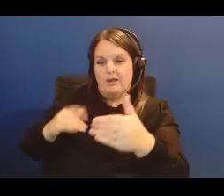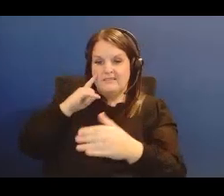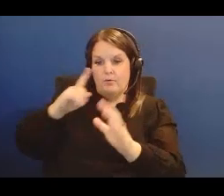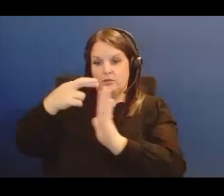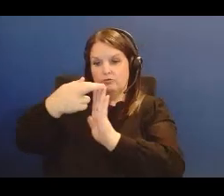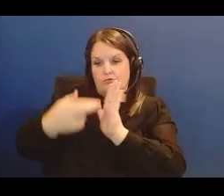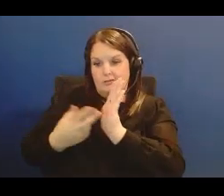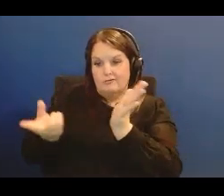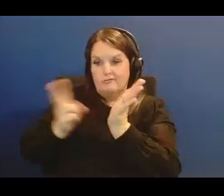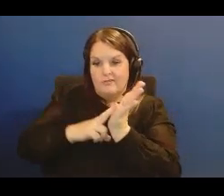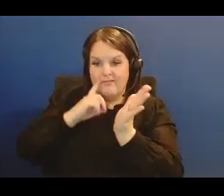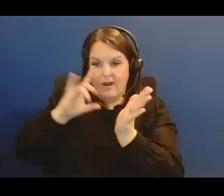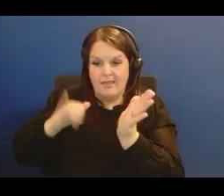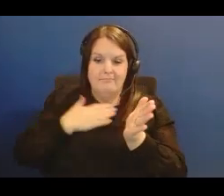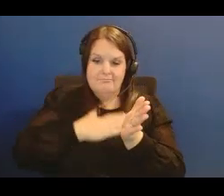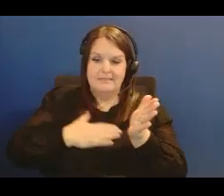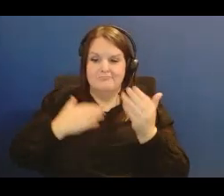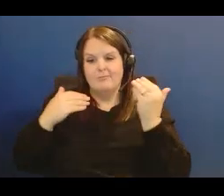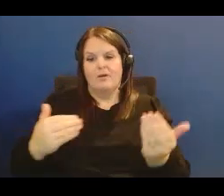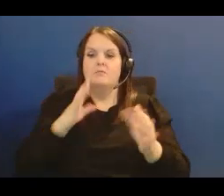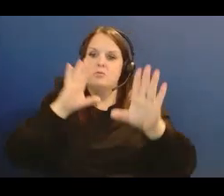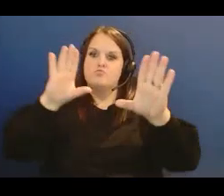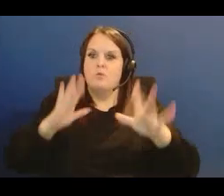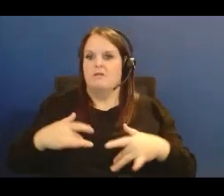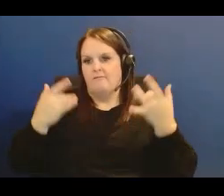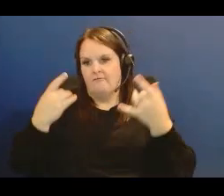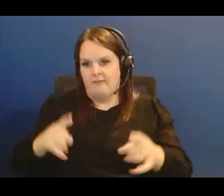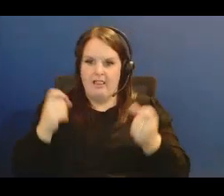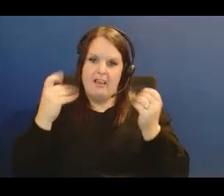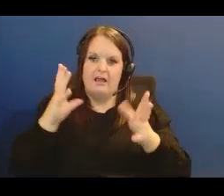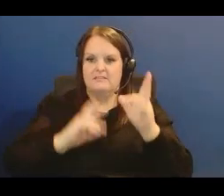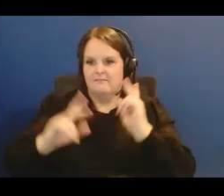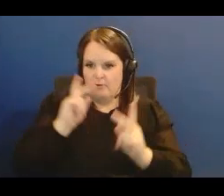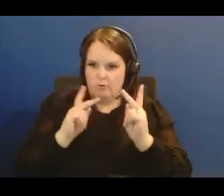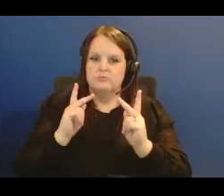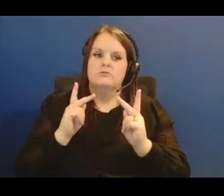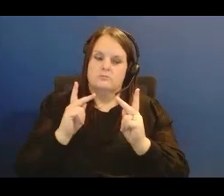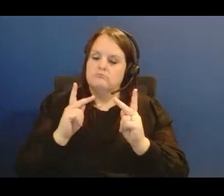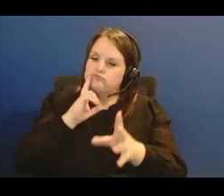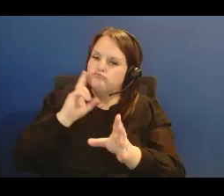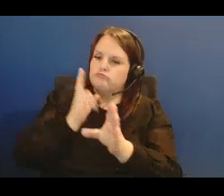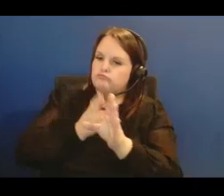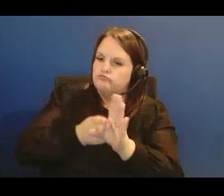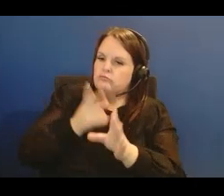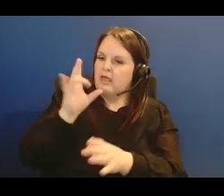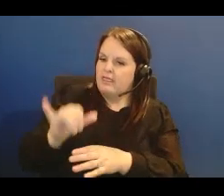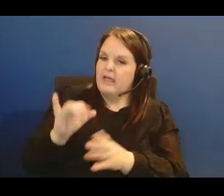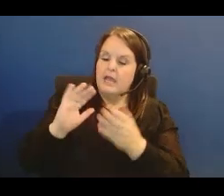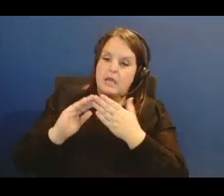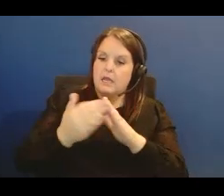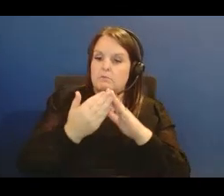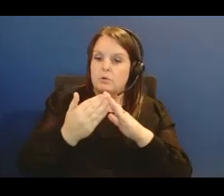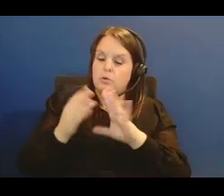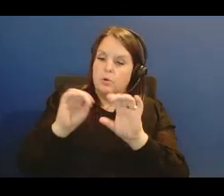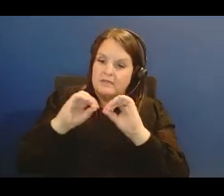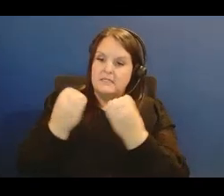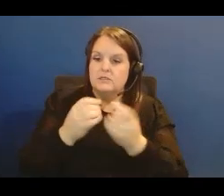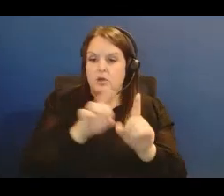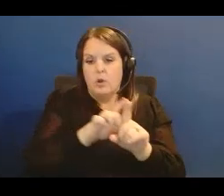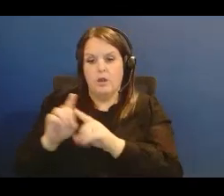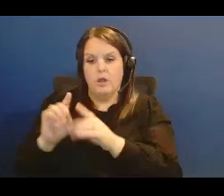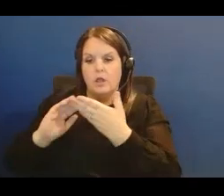that, please do so. It'll be a wonderful event, and there's a lot of folks that are participating in that, whether that's community organizations or even just